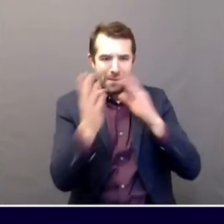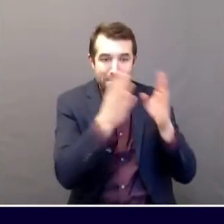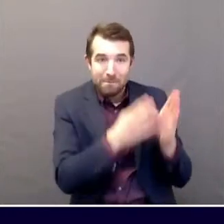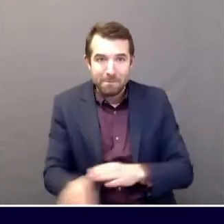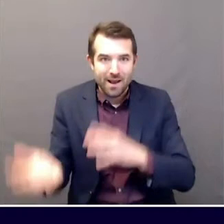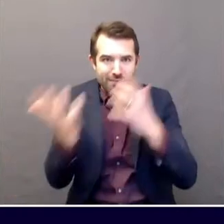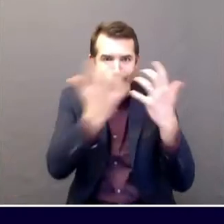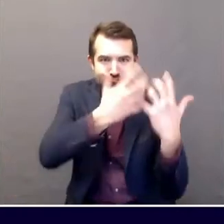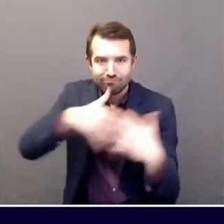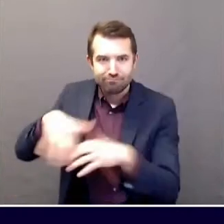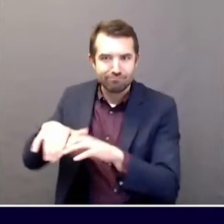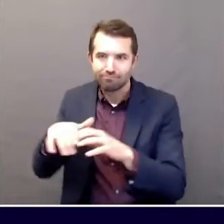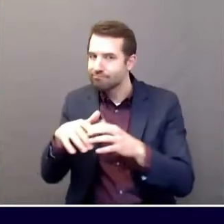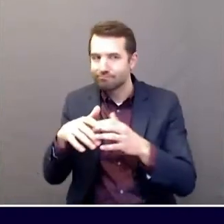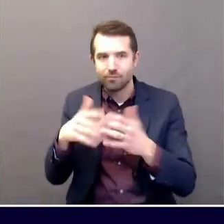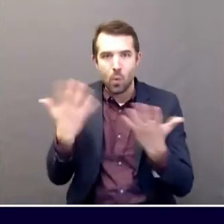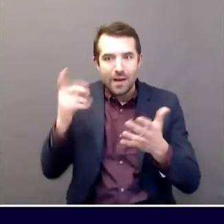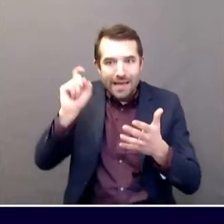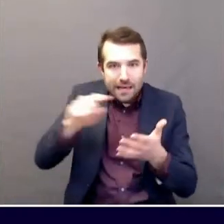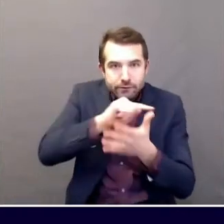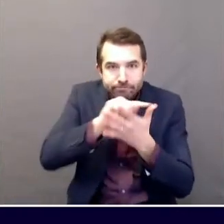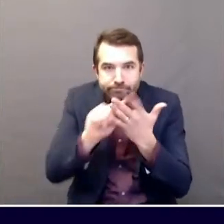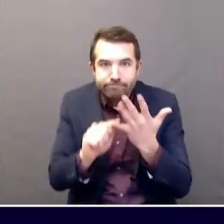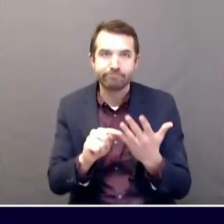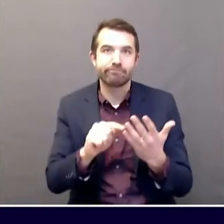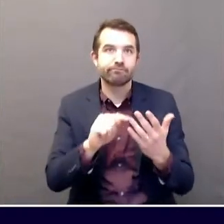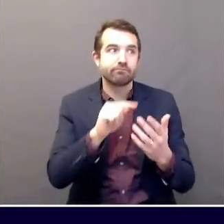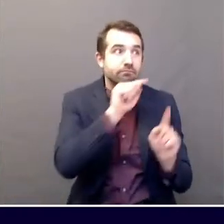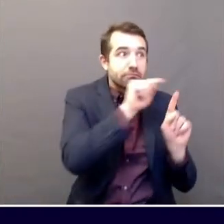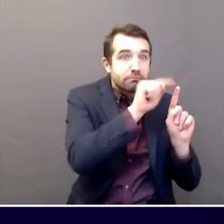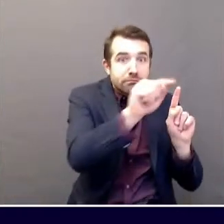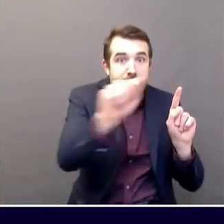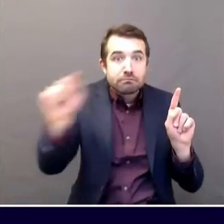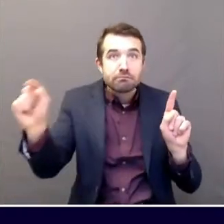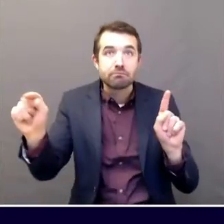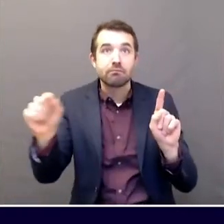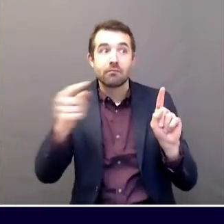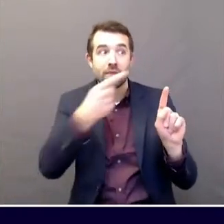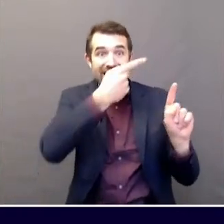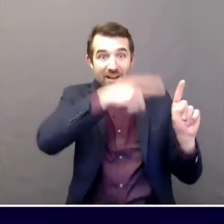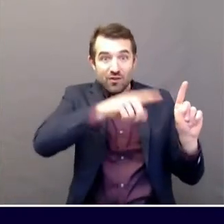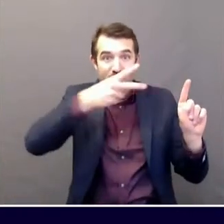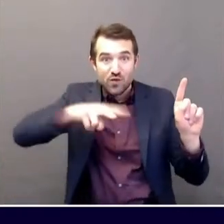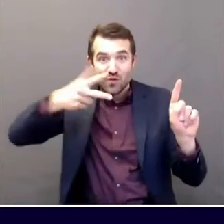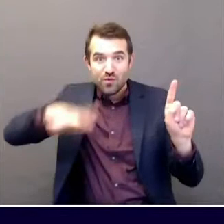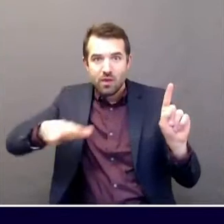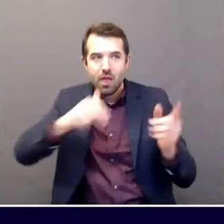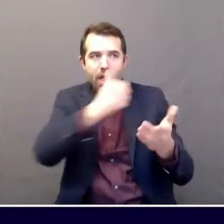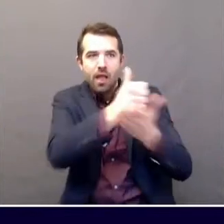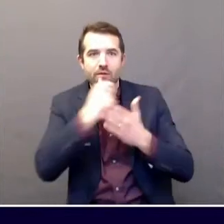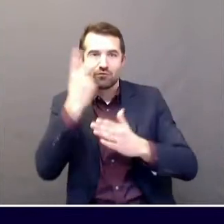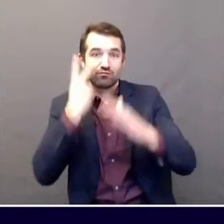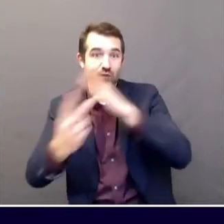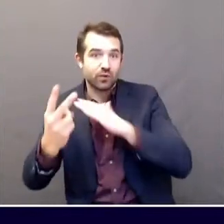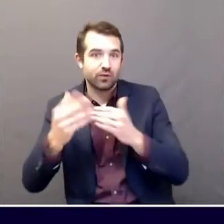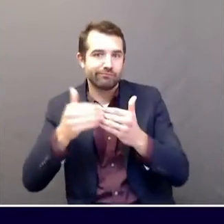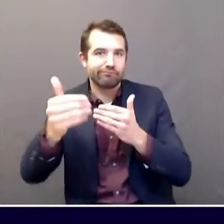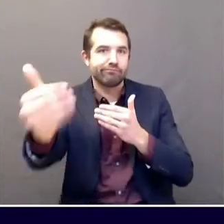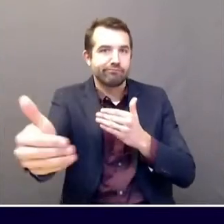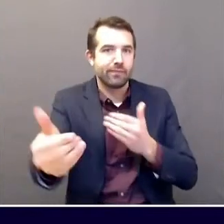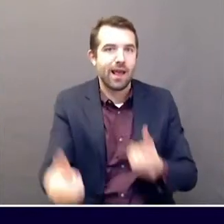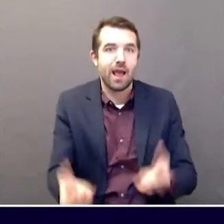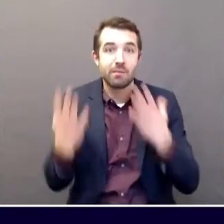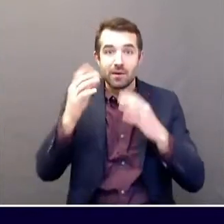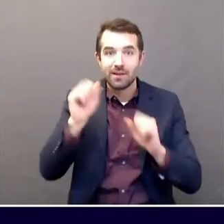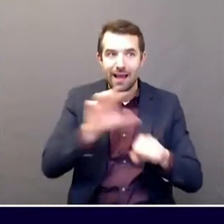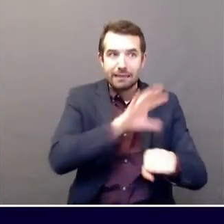to know not just what we will get on Monday and Tuesday, but for the subsequent Mondays and Tuesdays for 2 more weeks thereafter is very,